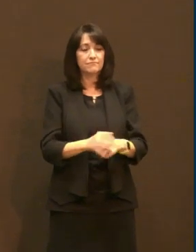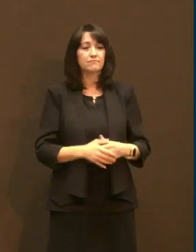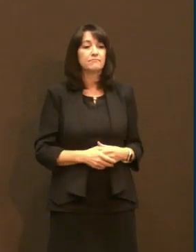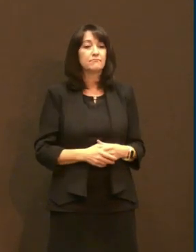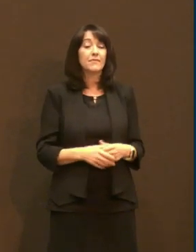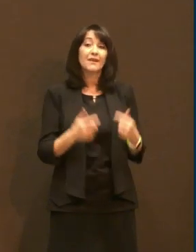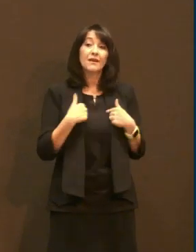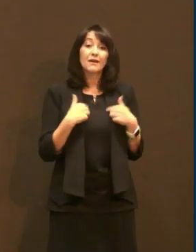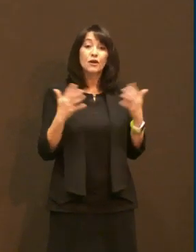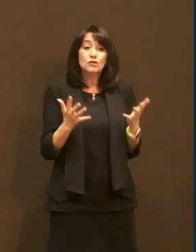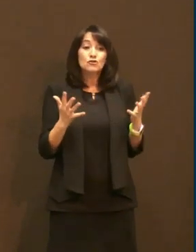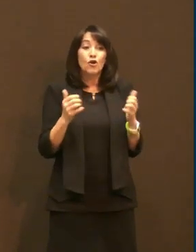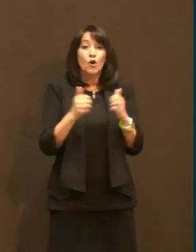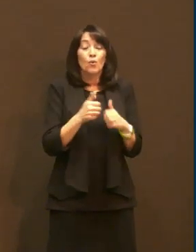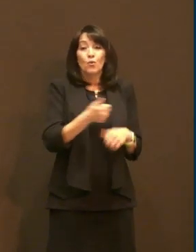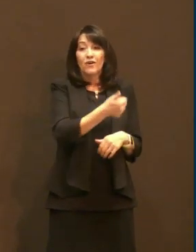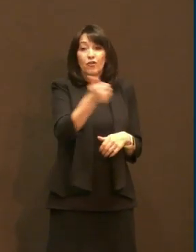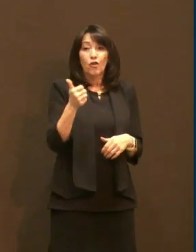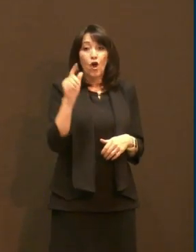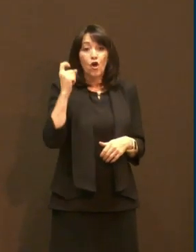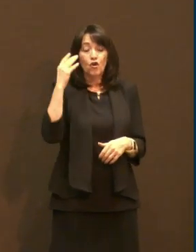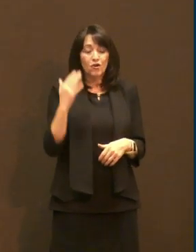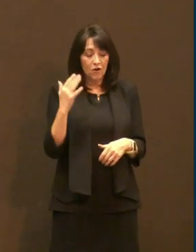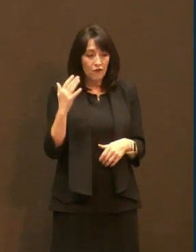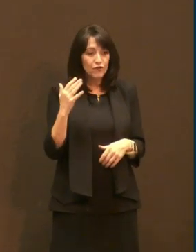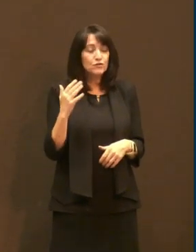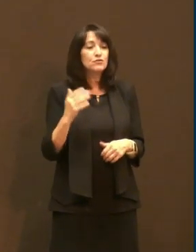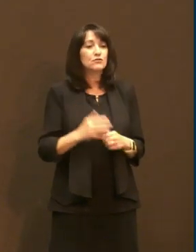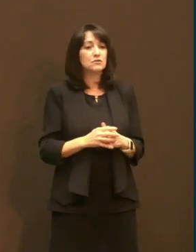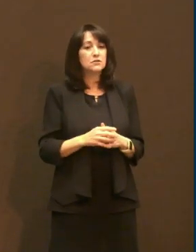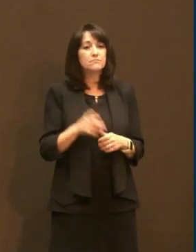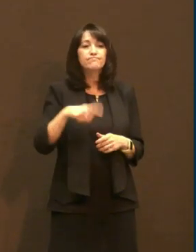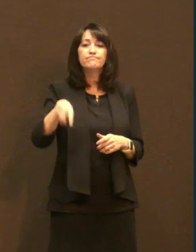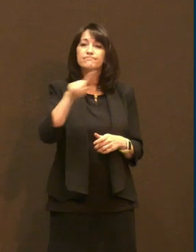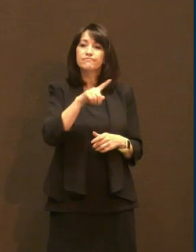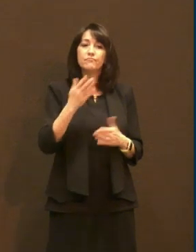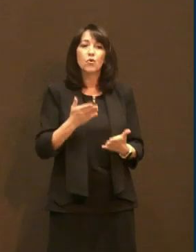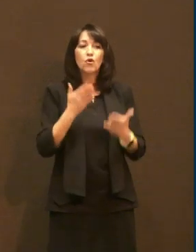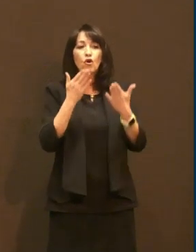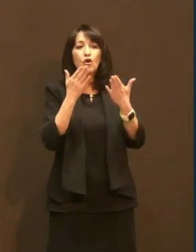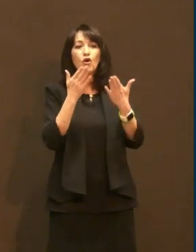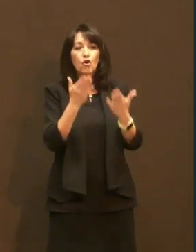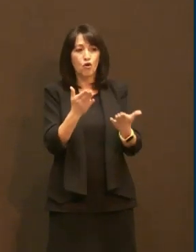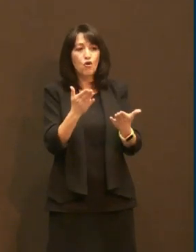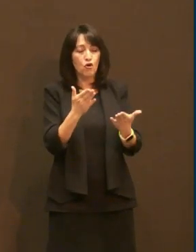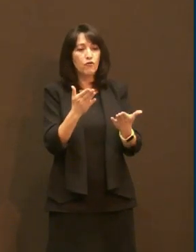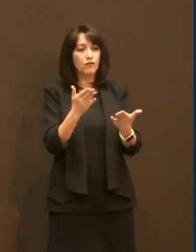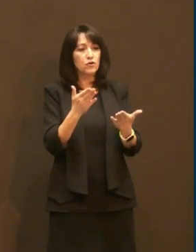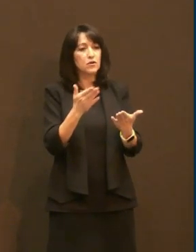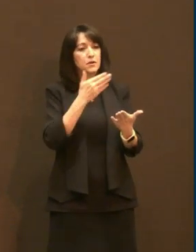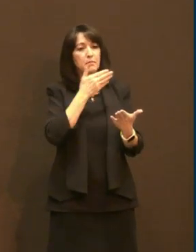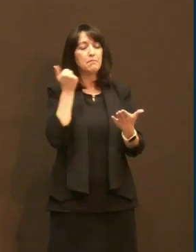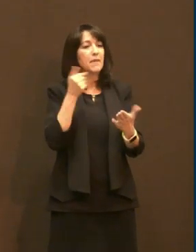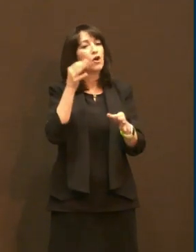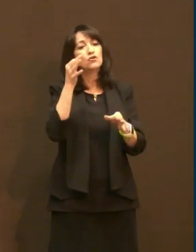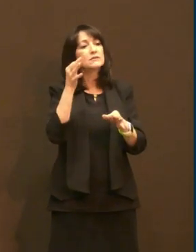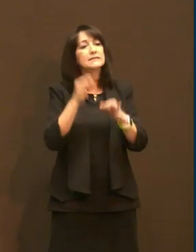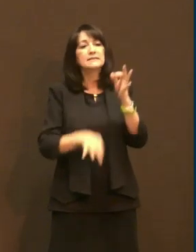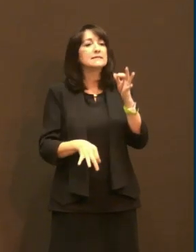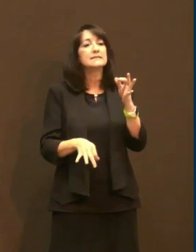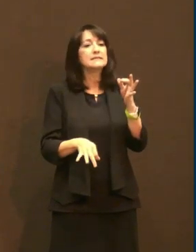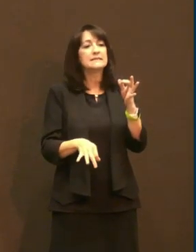a simple measure to communicate to the people of our states, and that is if we just